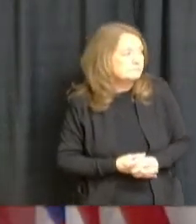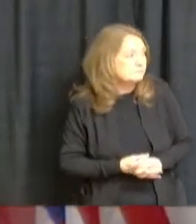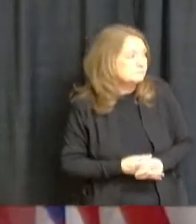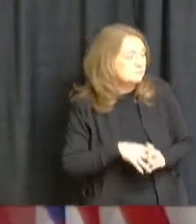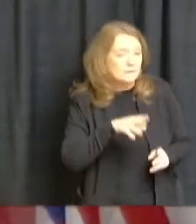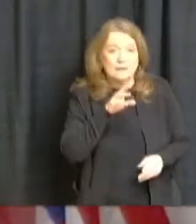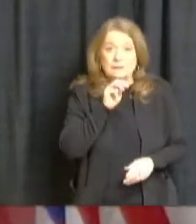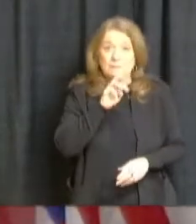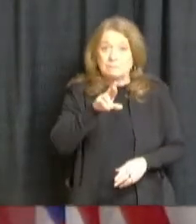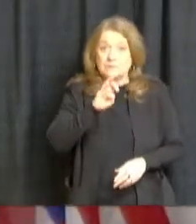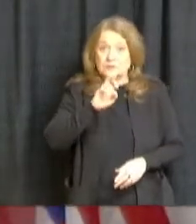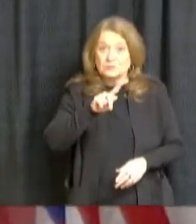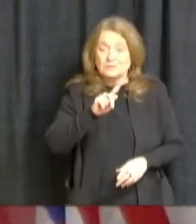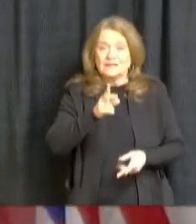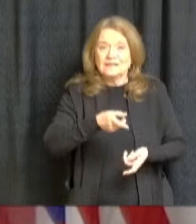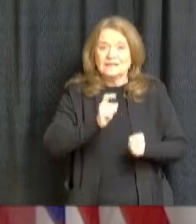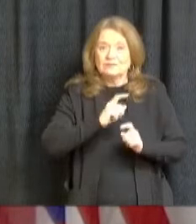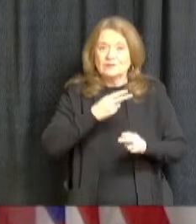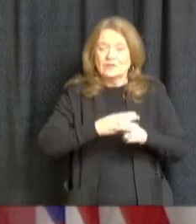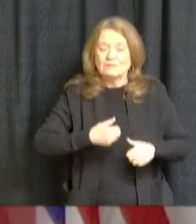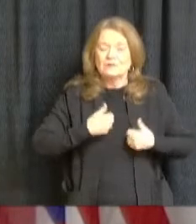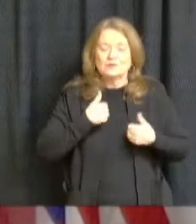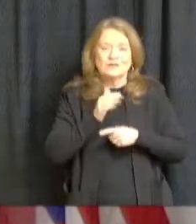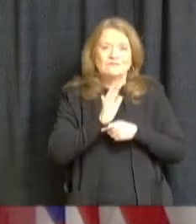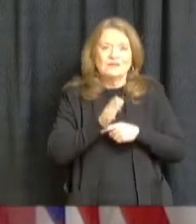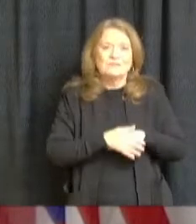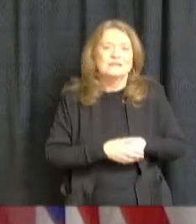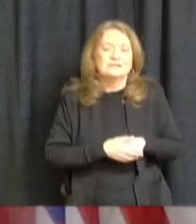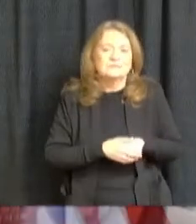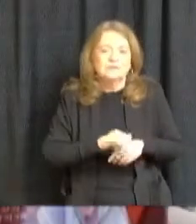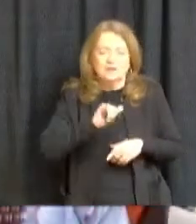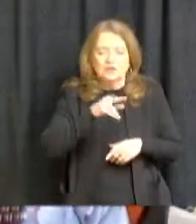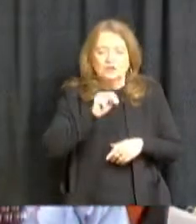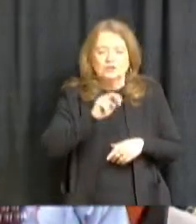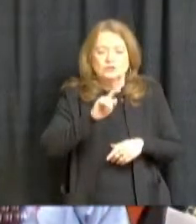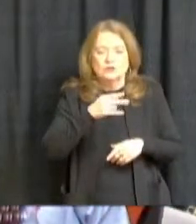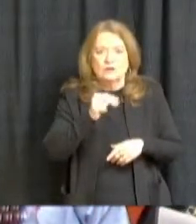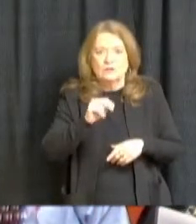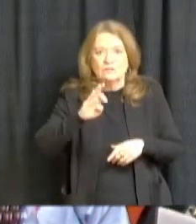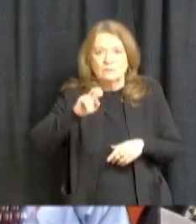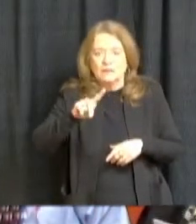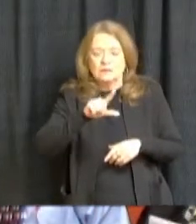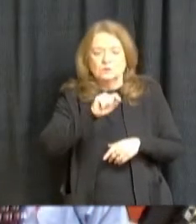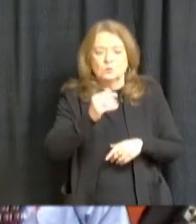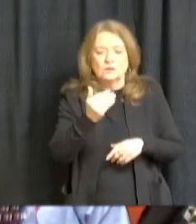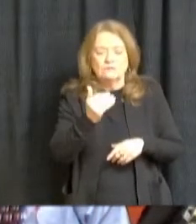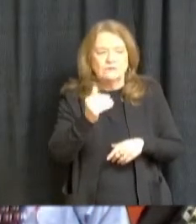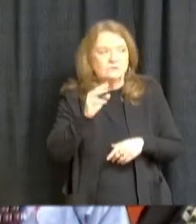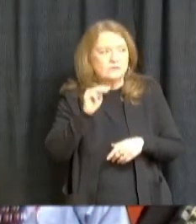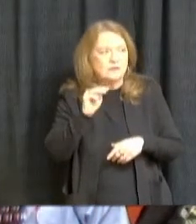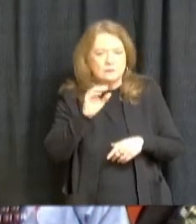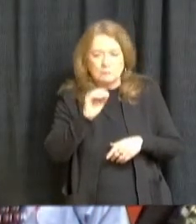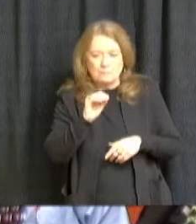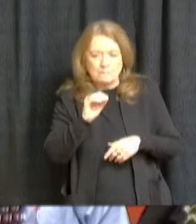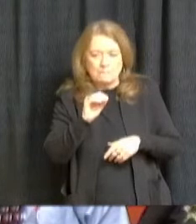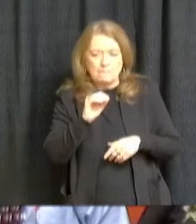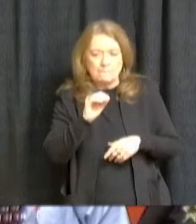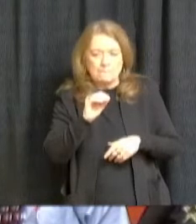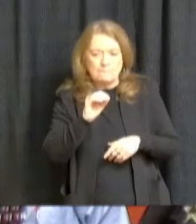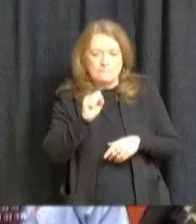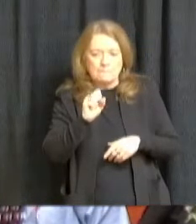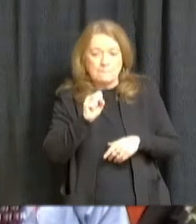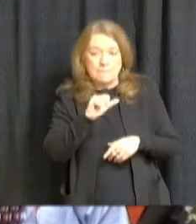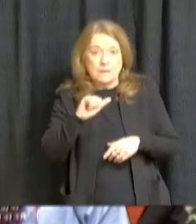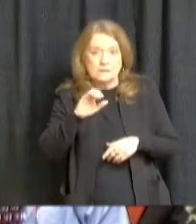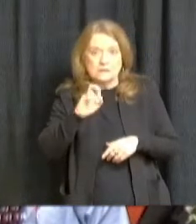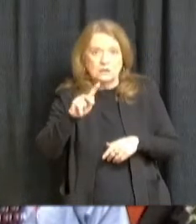Mr. Blick, if you give us your name and address, you have 5 minutes. Jonathan Blick, 2015 Mossy Oak Circle. Appreciate everybody coming